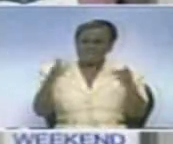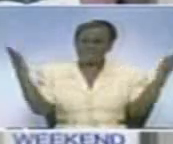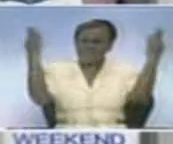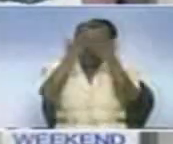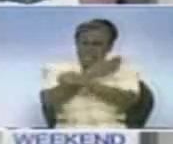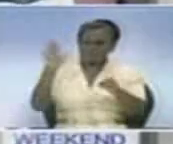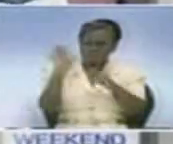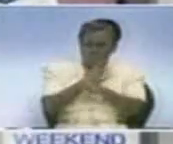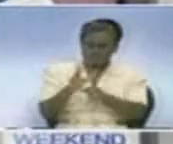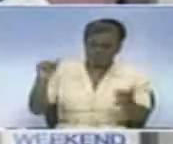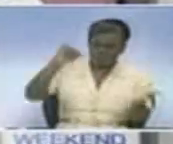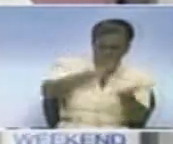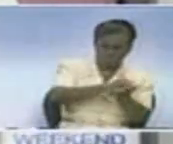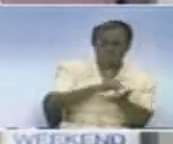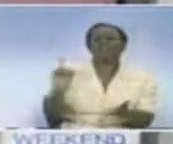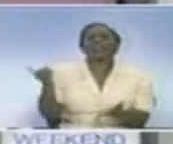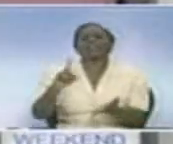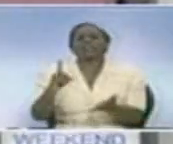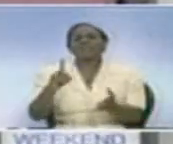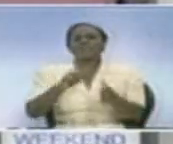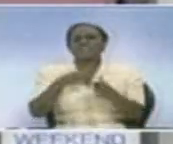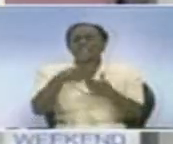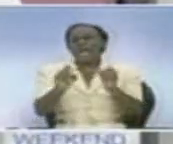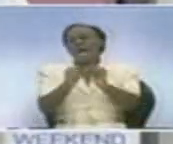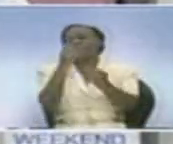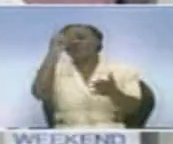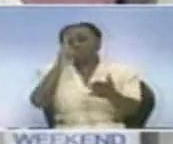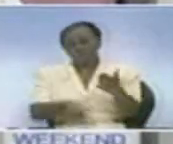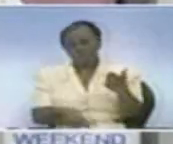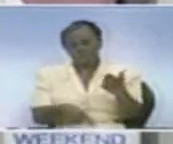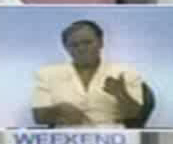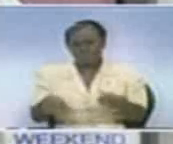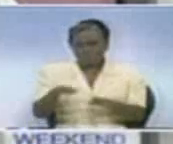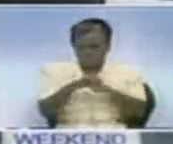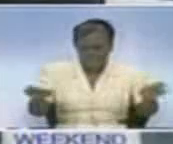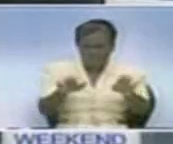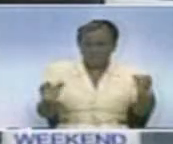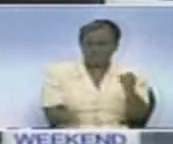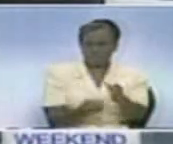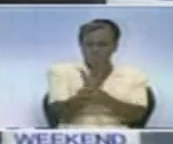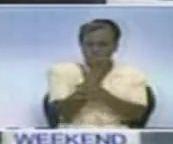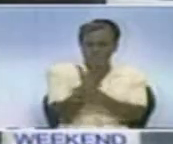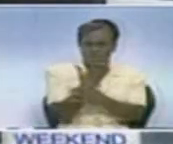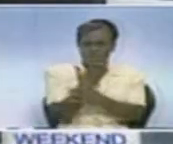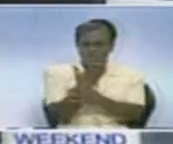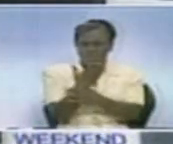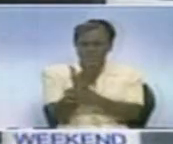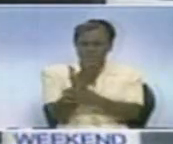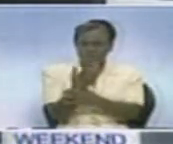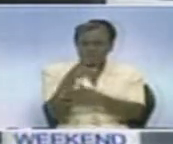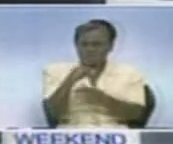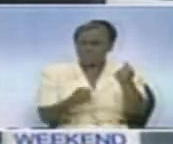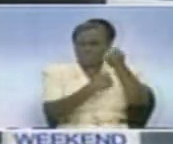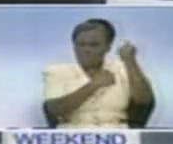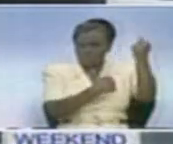Nairobi. Unatembea uko. So what has happened is this. Magarini's settlement scheme was created. Right. We settled. You know, it was supported